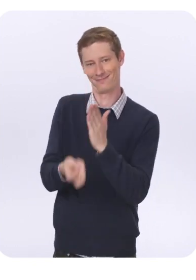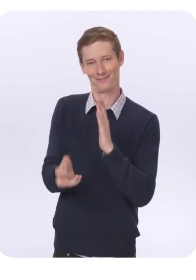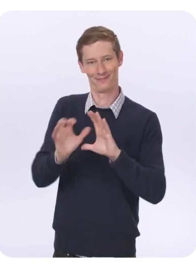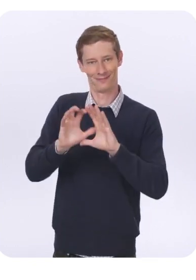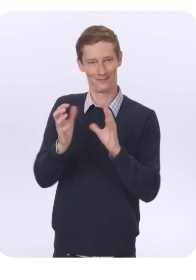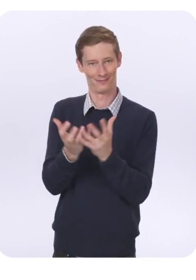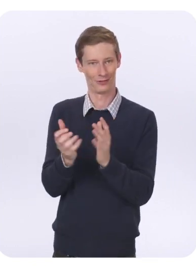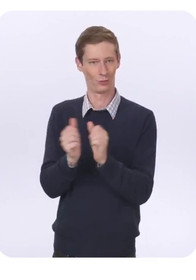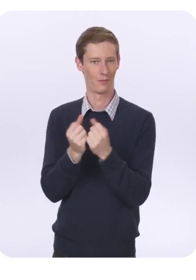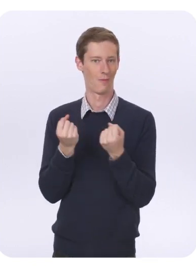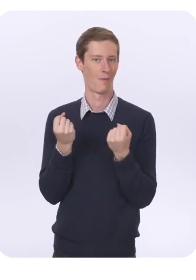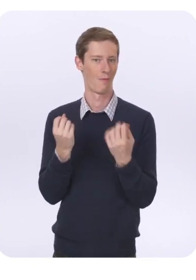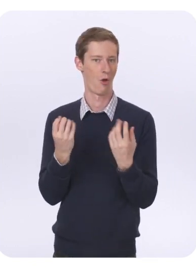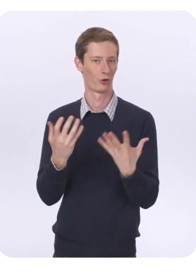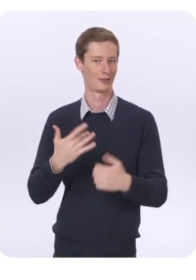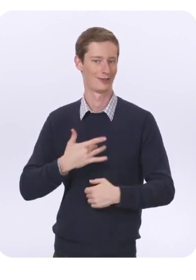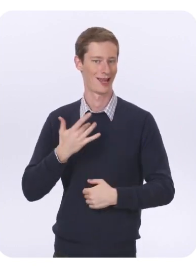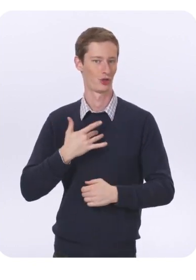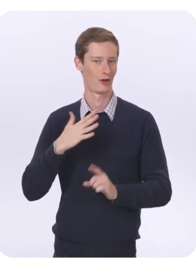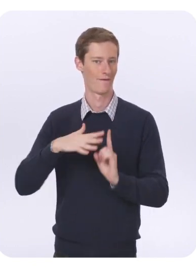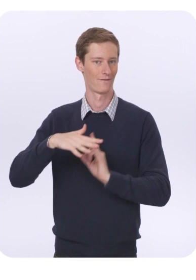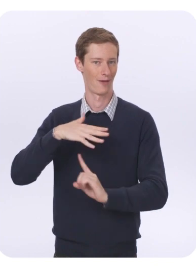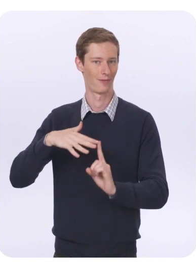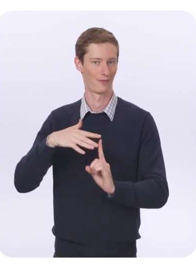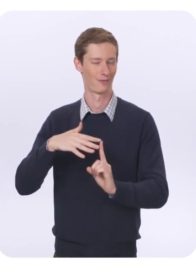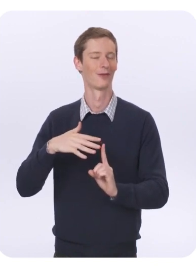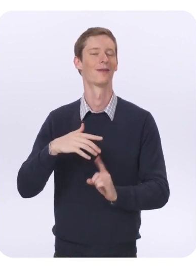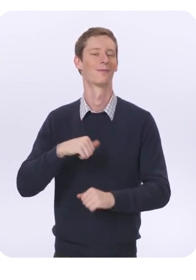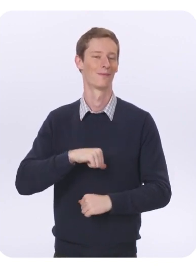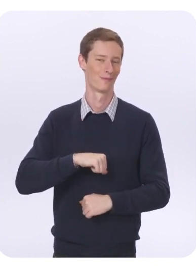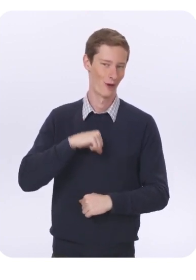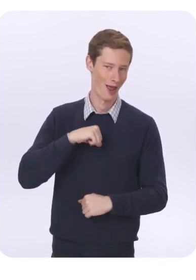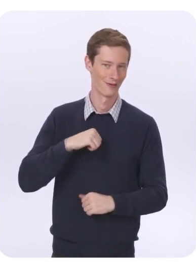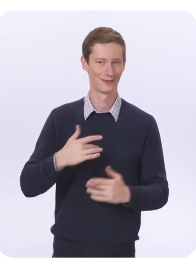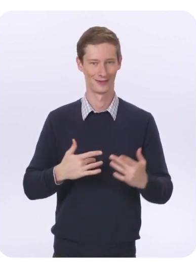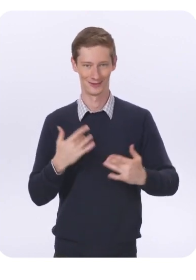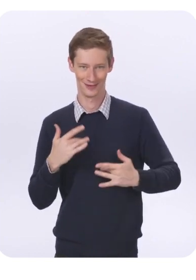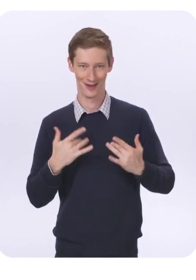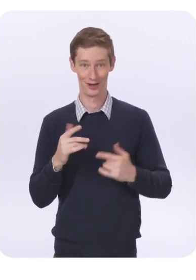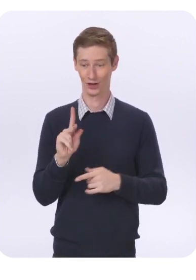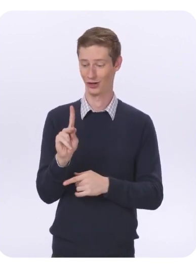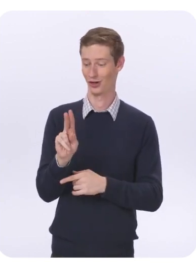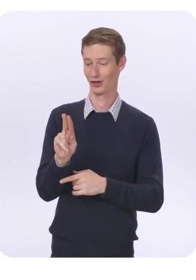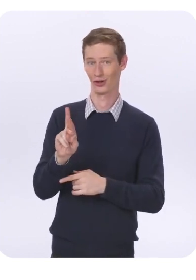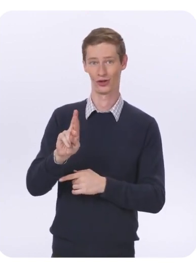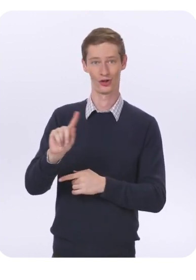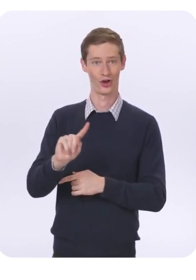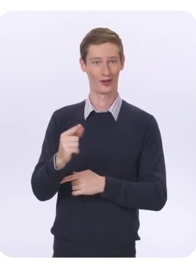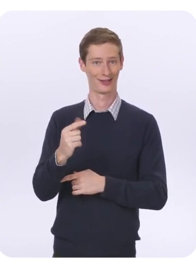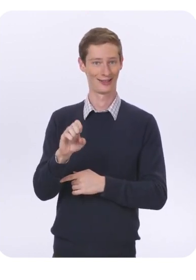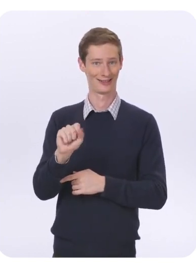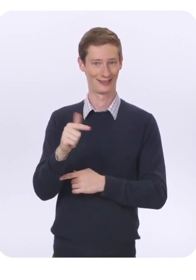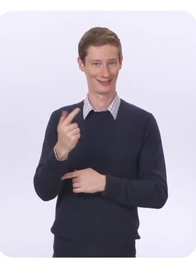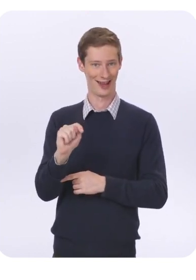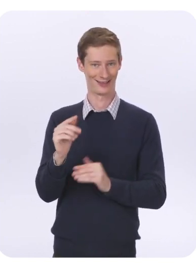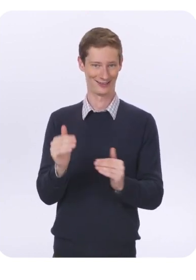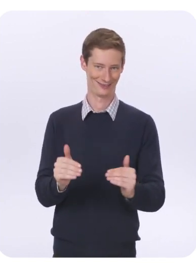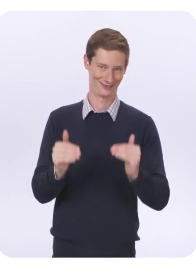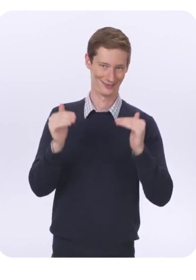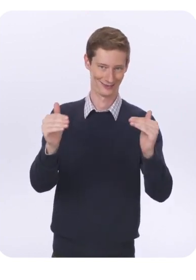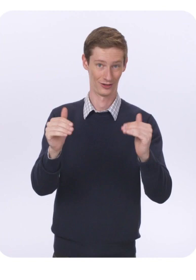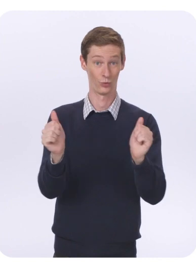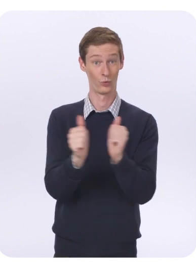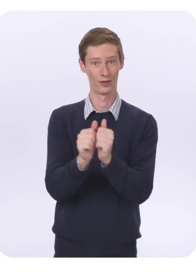environment. We are proud and excited to bring Kurzgesagt to the next level with Out of Scale, a Kurzgesagt adventure,